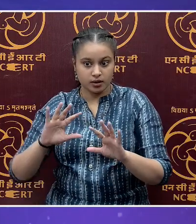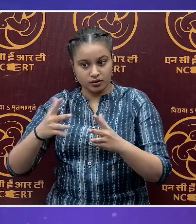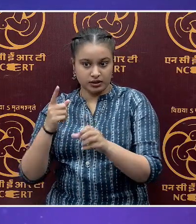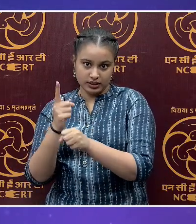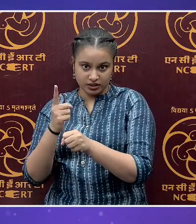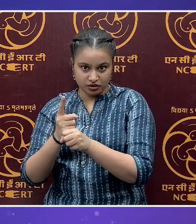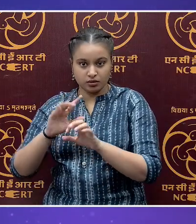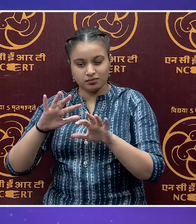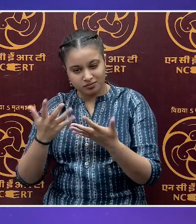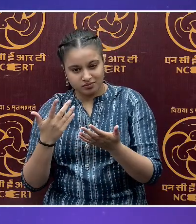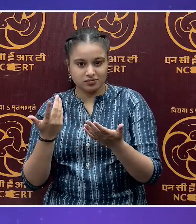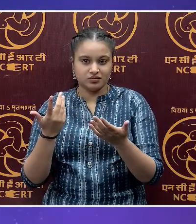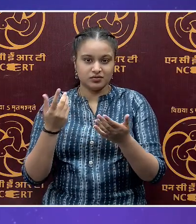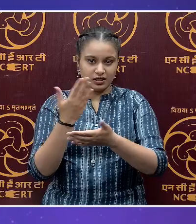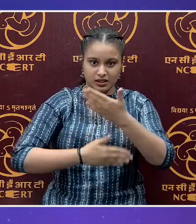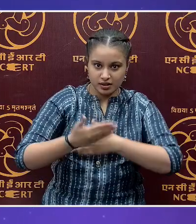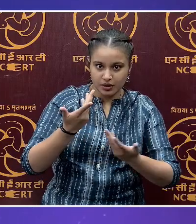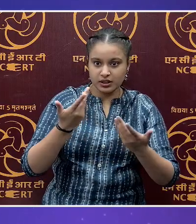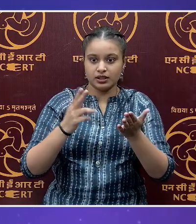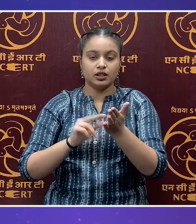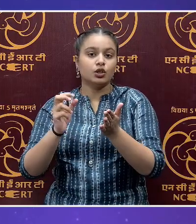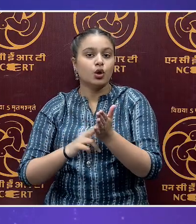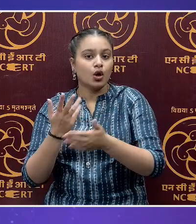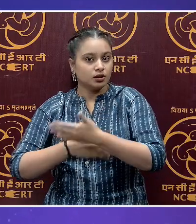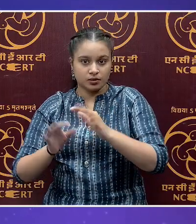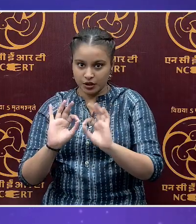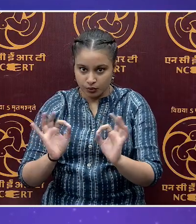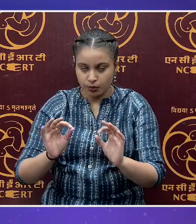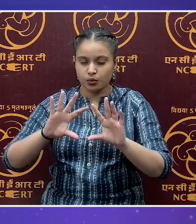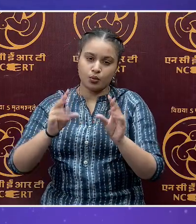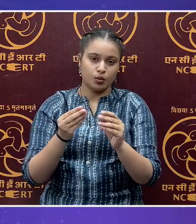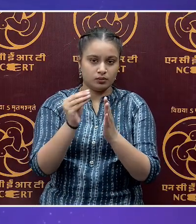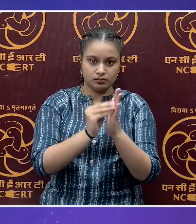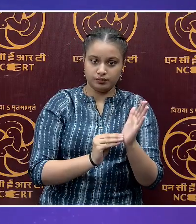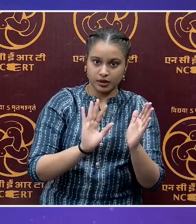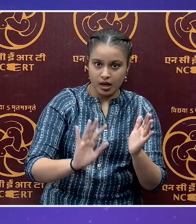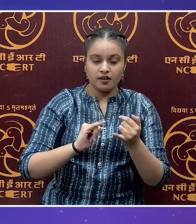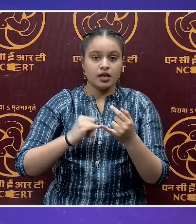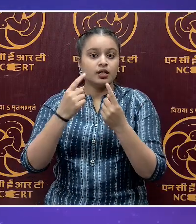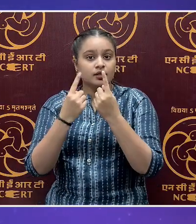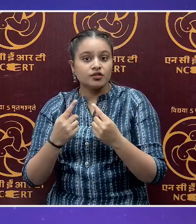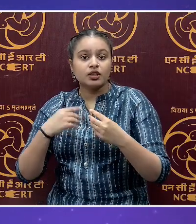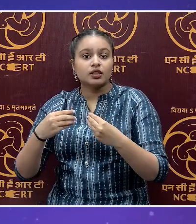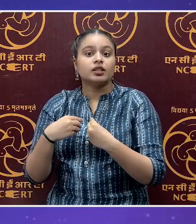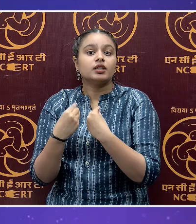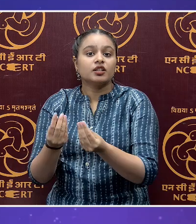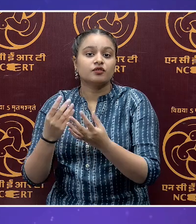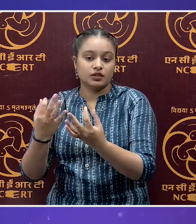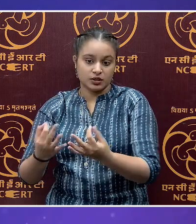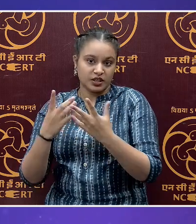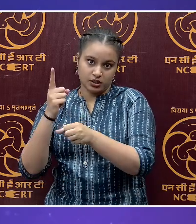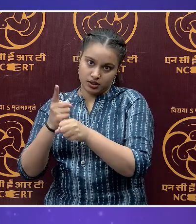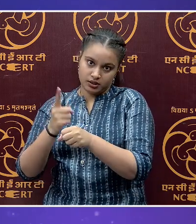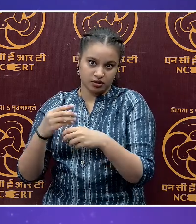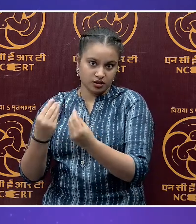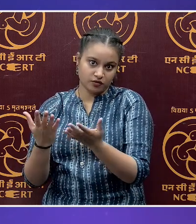okay, whether they mark as any disability or the non-disability, then only the screening it will be assigned to the special educator. So,